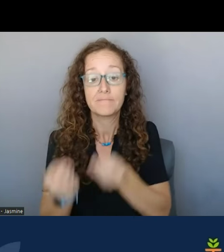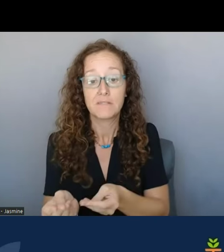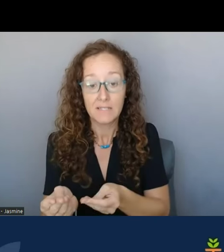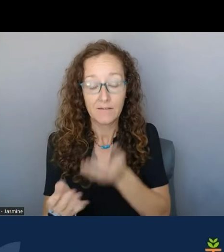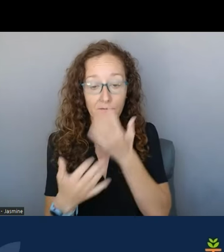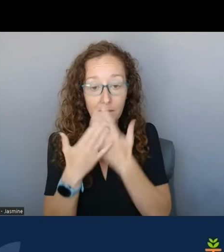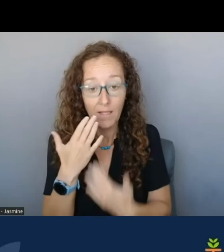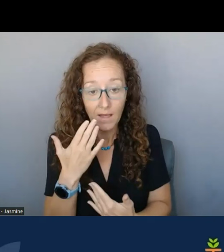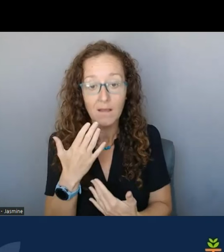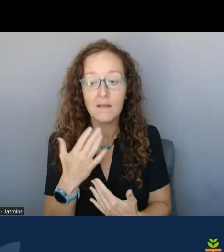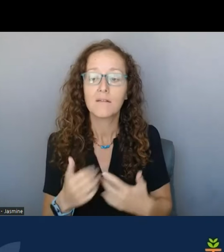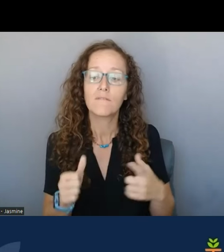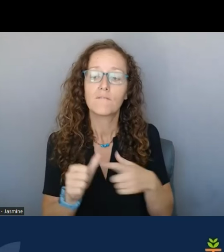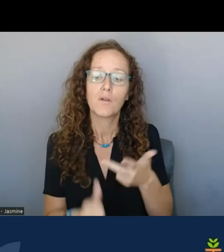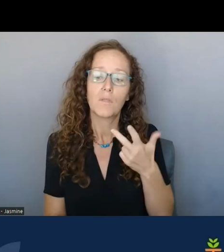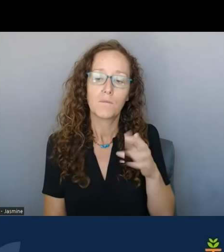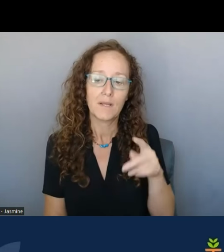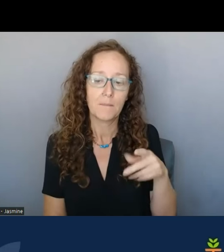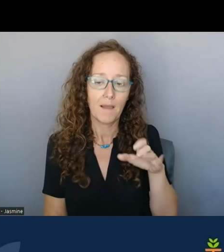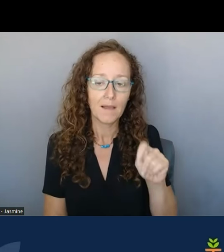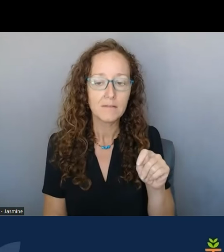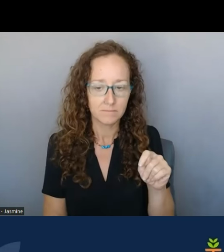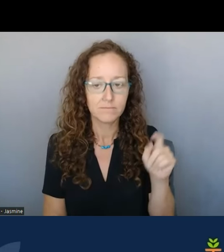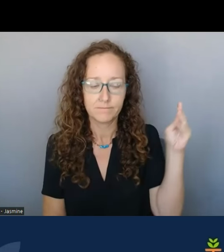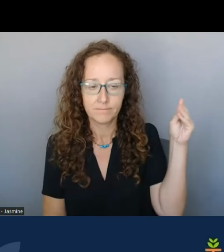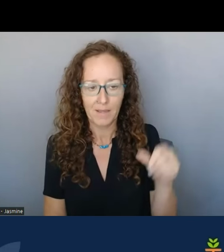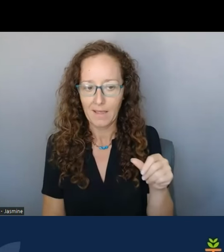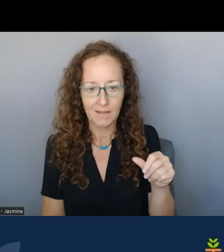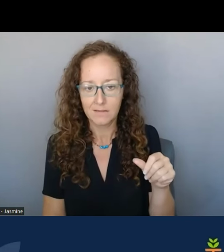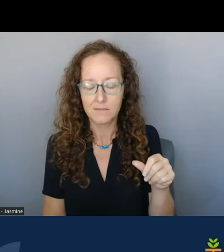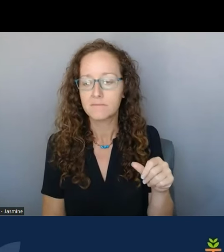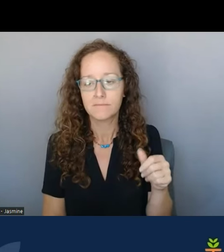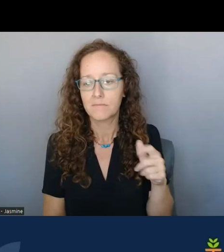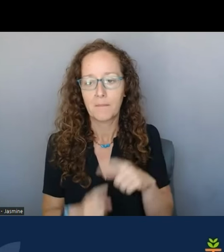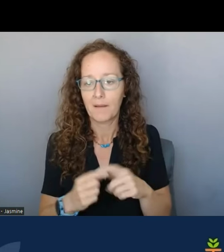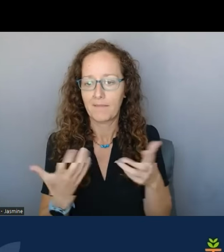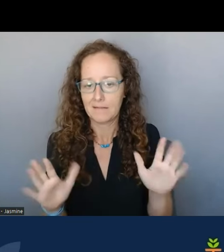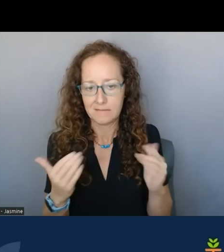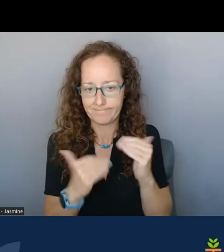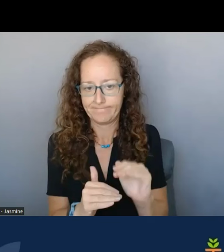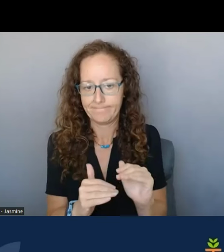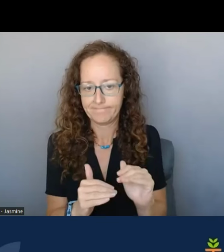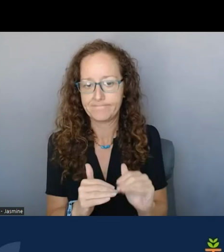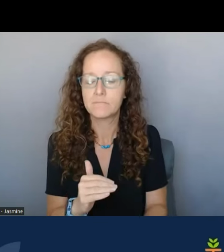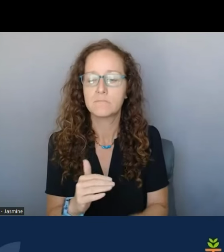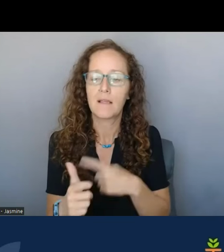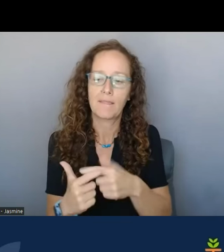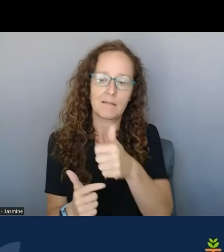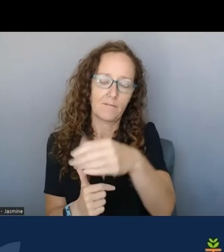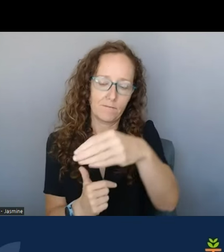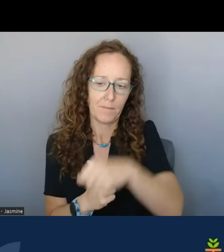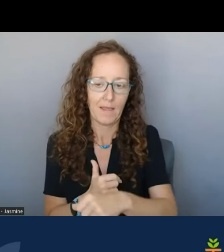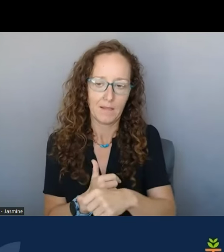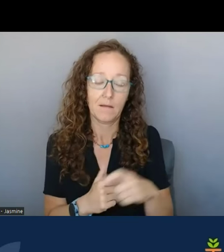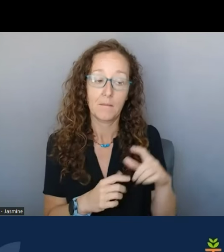there. So that is Part A. And now we're going to talk about the other half of